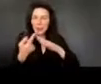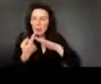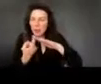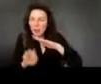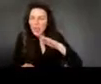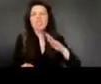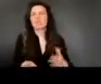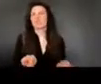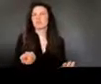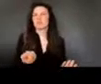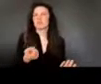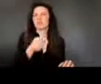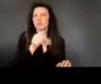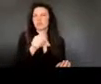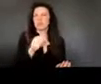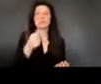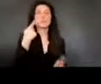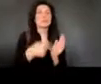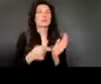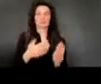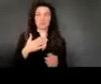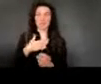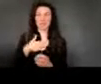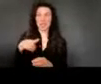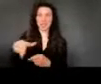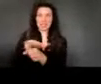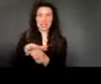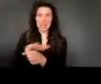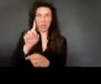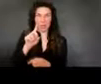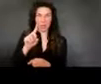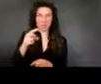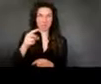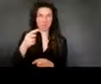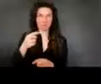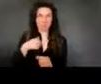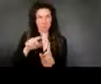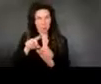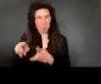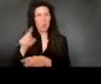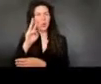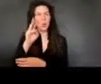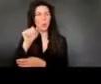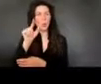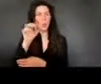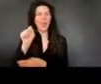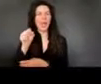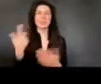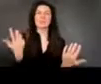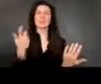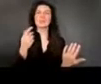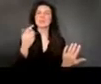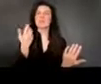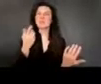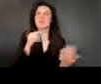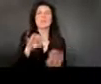This site in particular is special because it's there's really not a lot there. If you come at